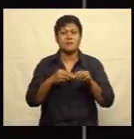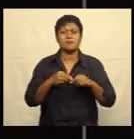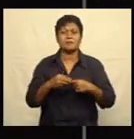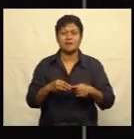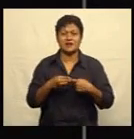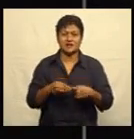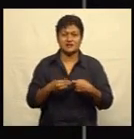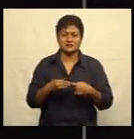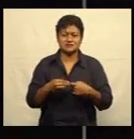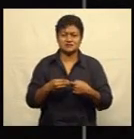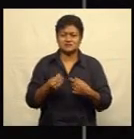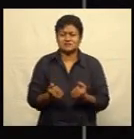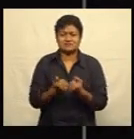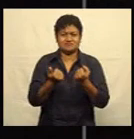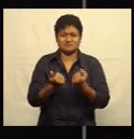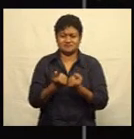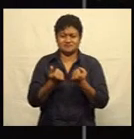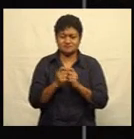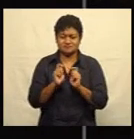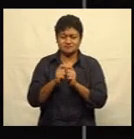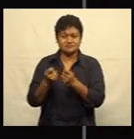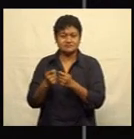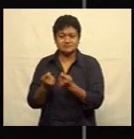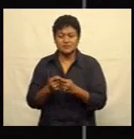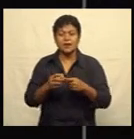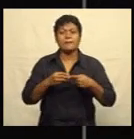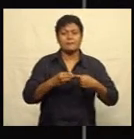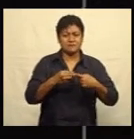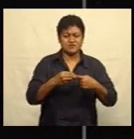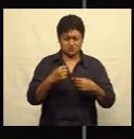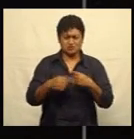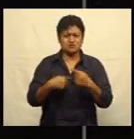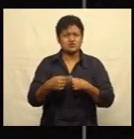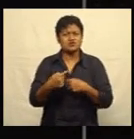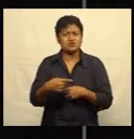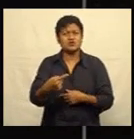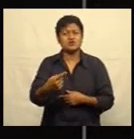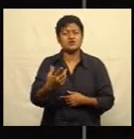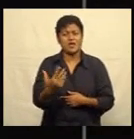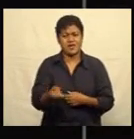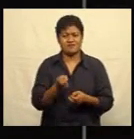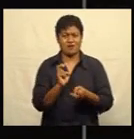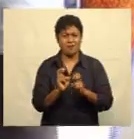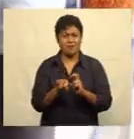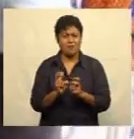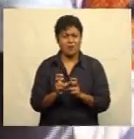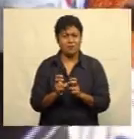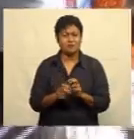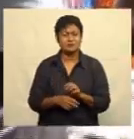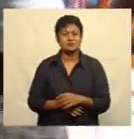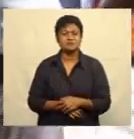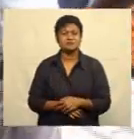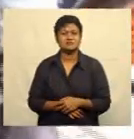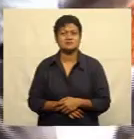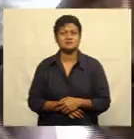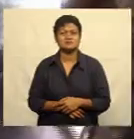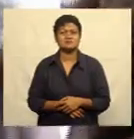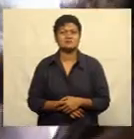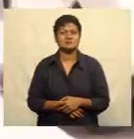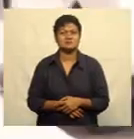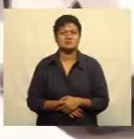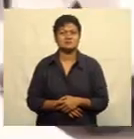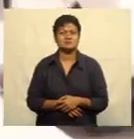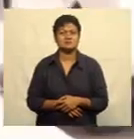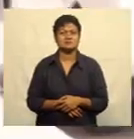and steps by the government, plastic waste continues to be a problem. Christiana Uluwai reports. Due to